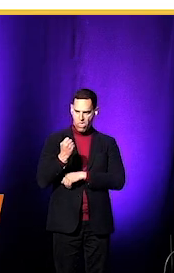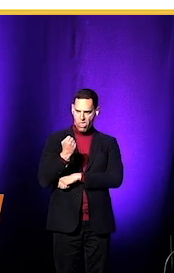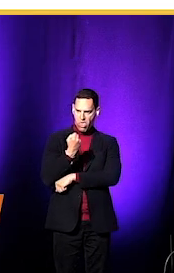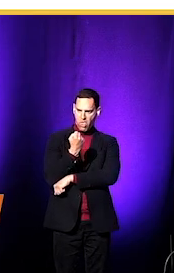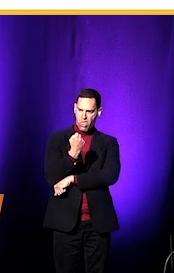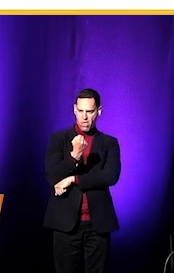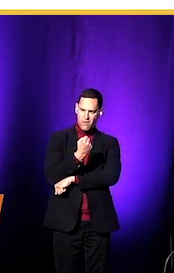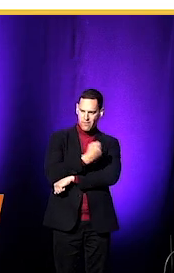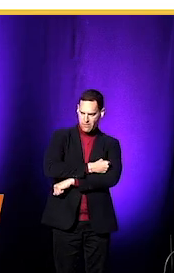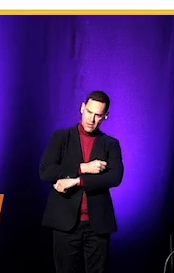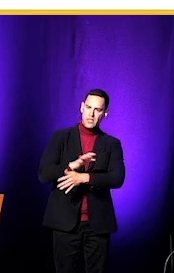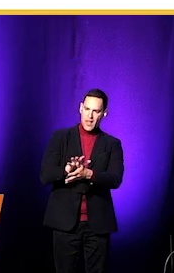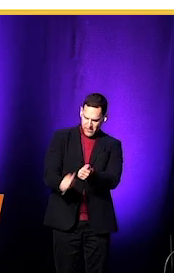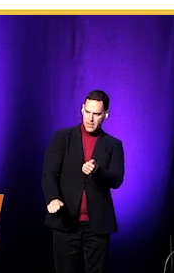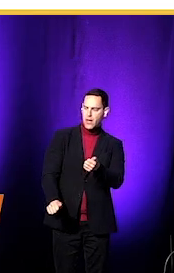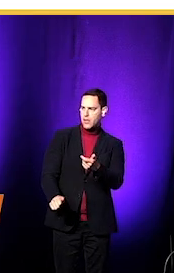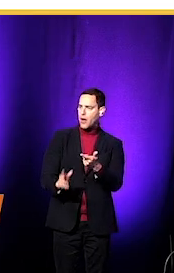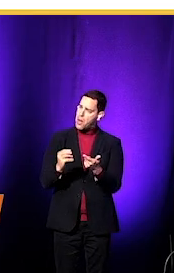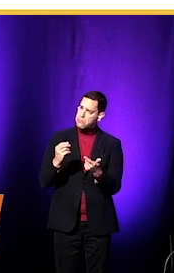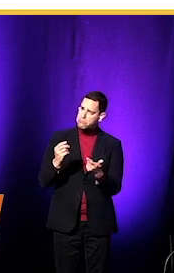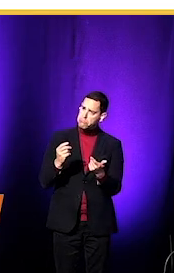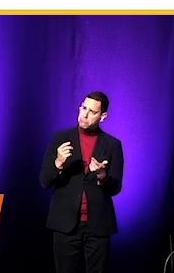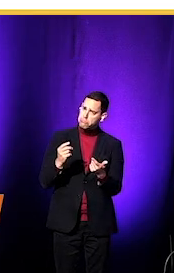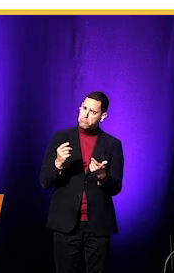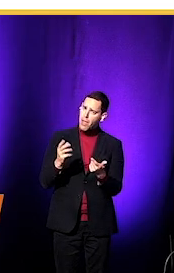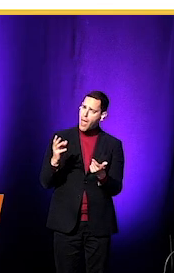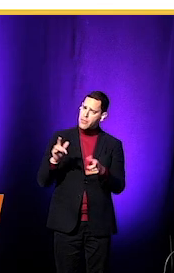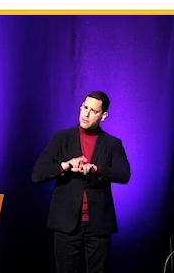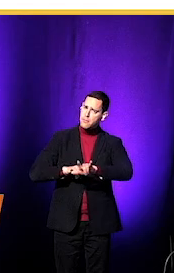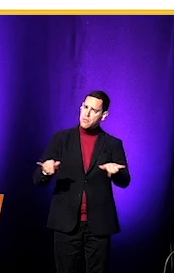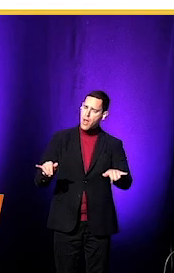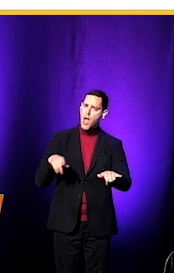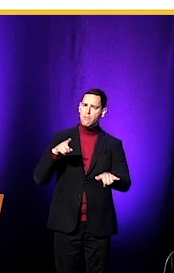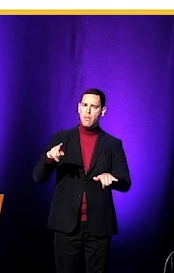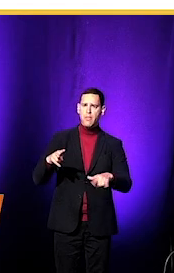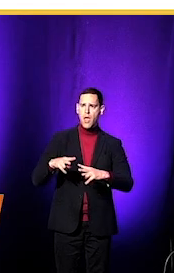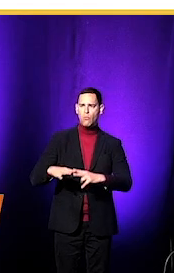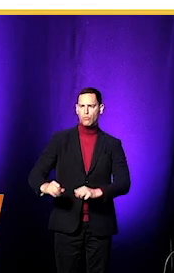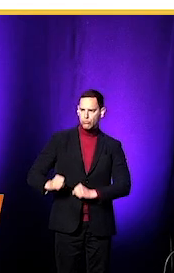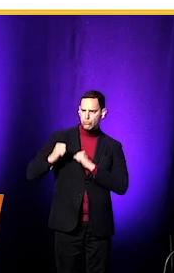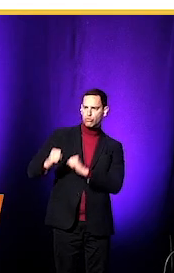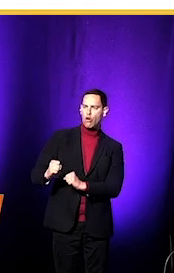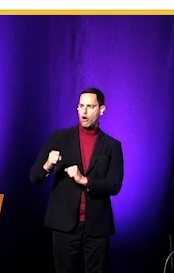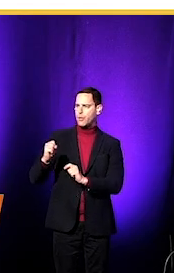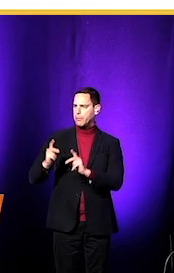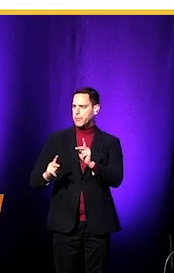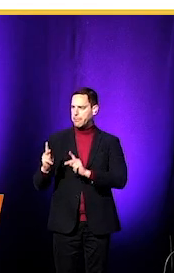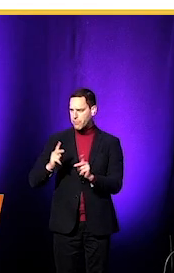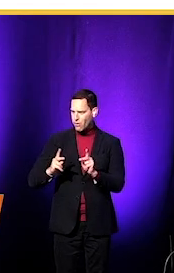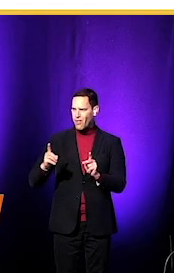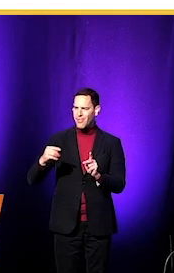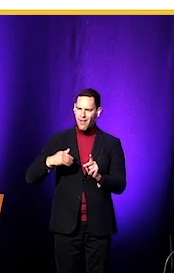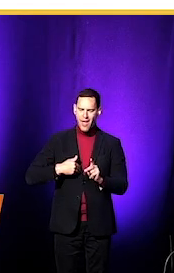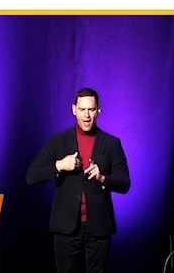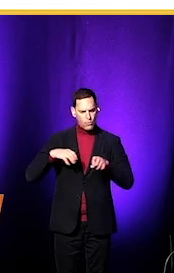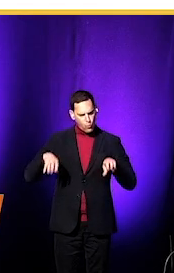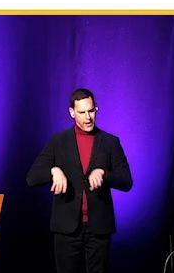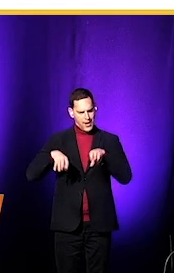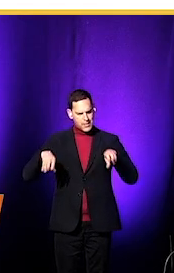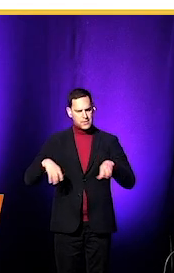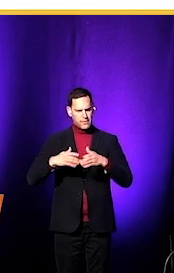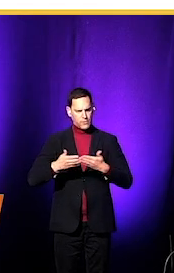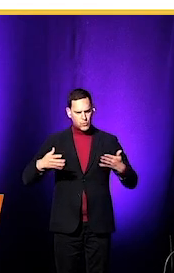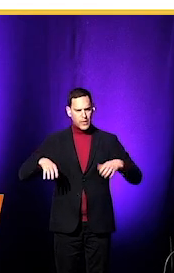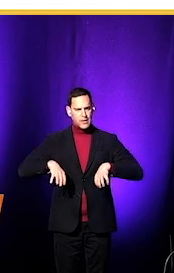had this strength and ways of doing things that are a model for what we can be